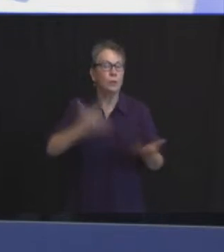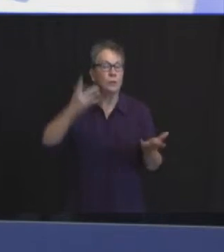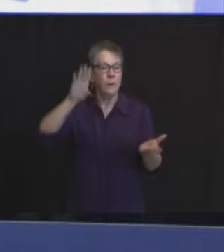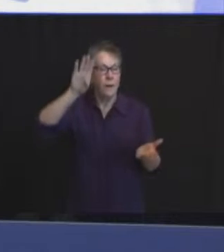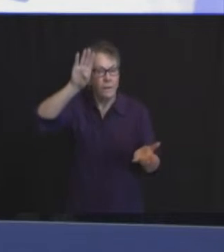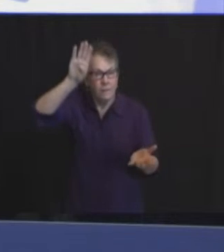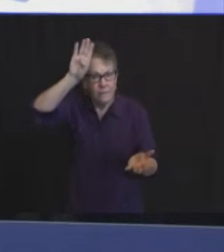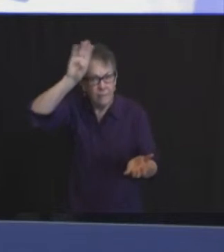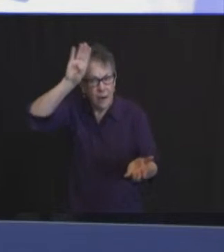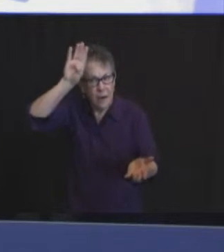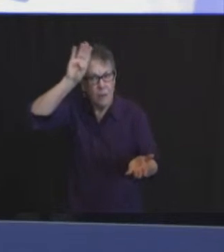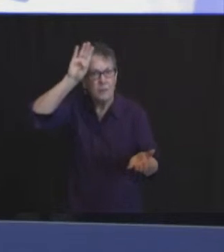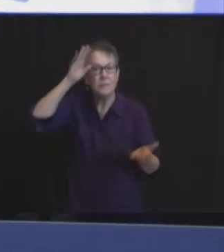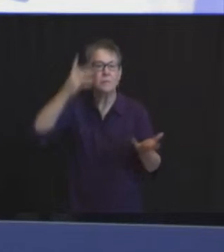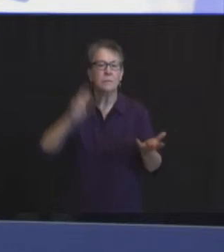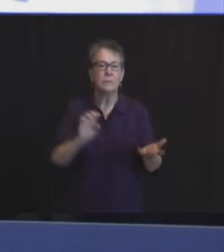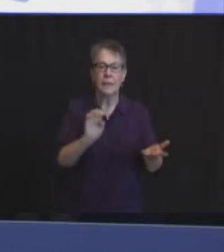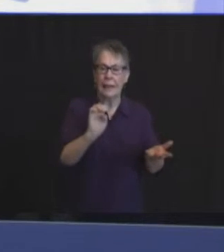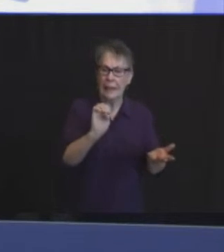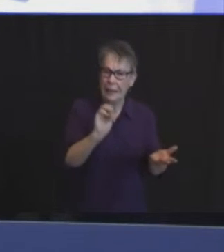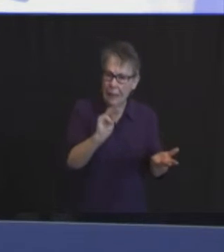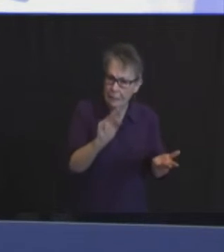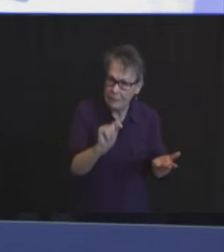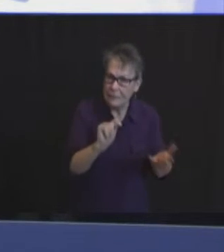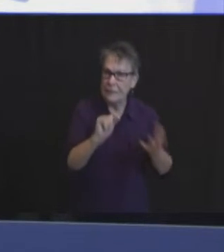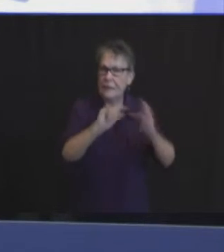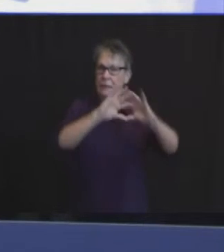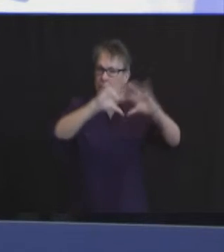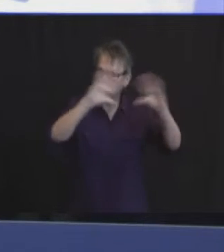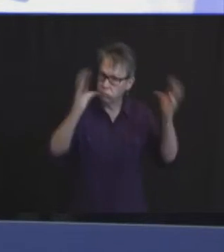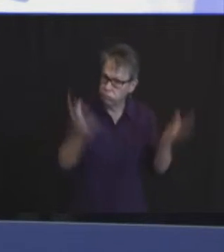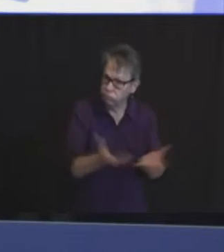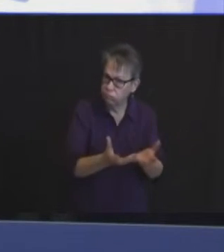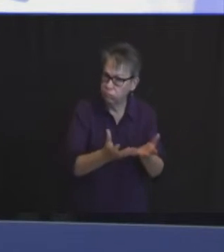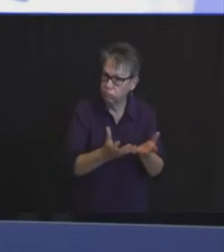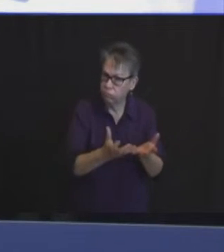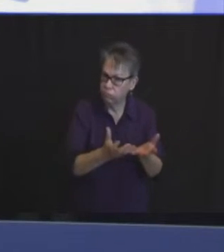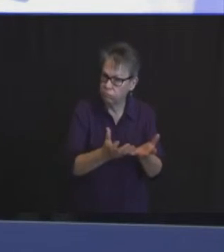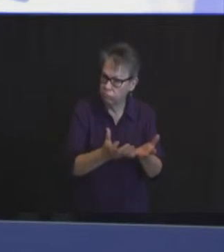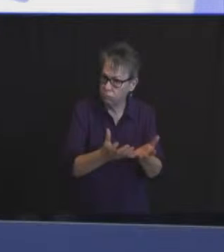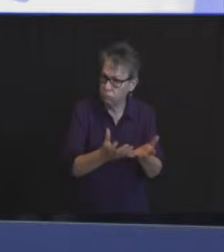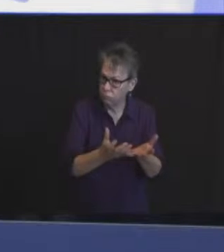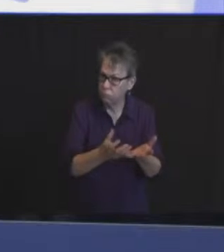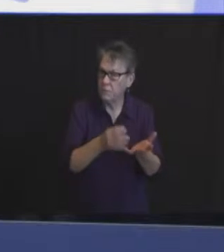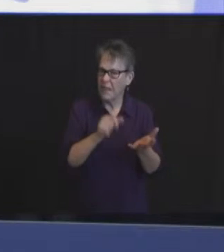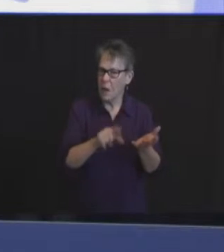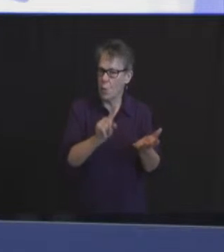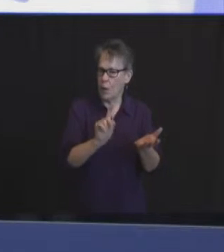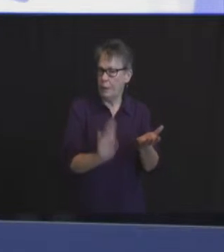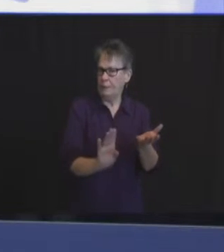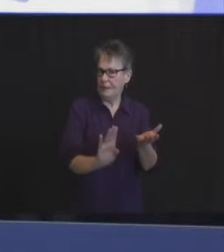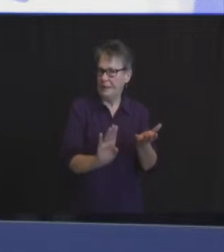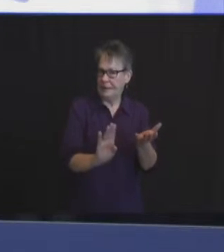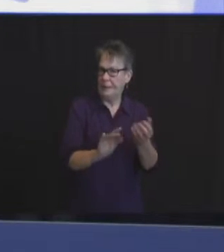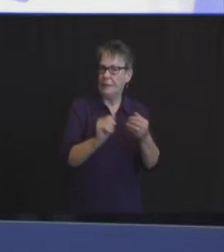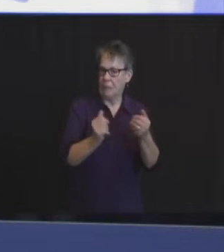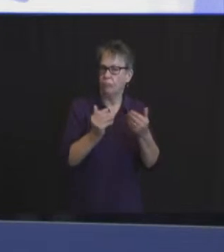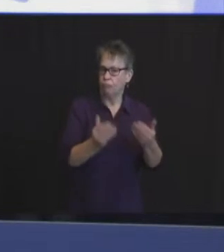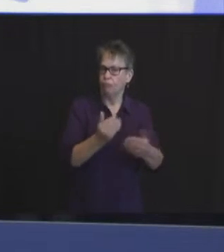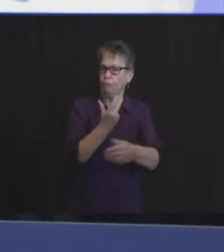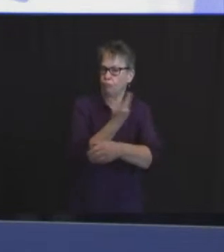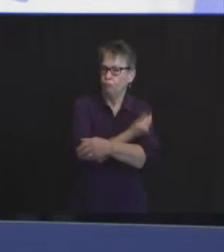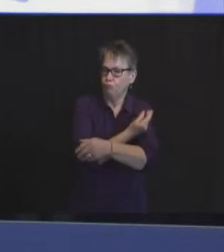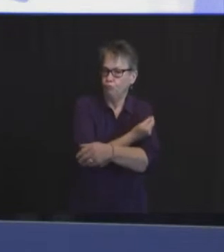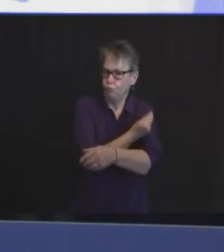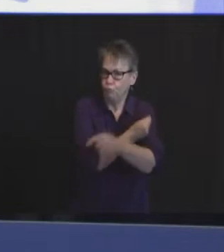the integrity of all of you to do the right thing in this regard and not, quote-unquote, jump the line.